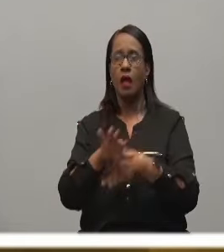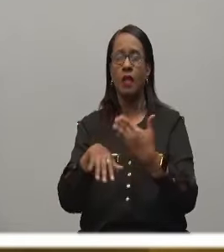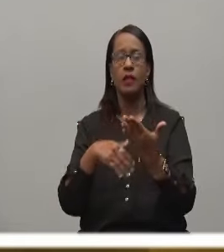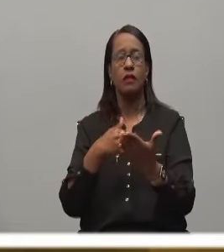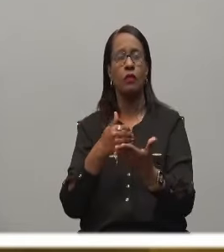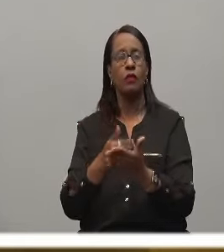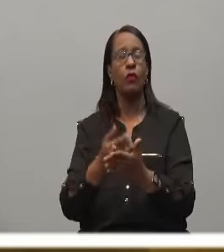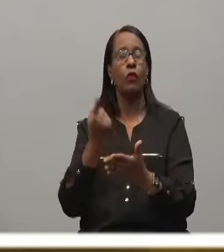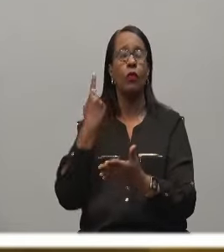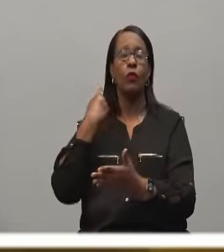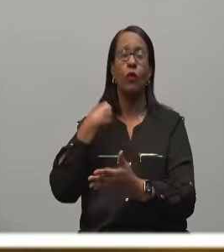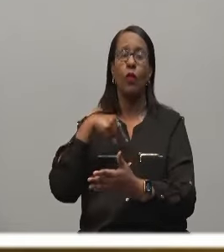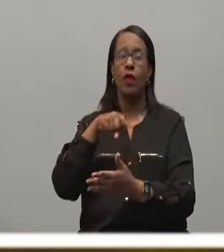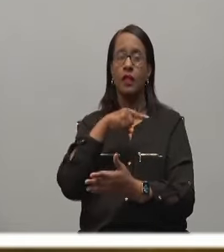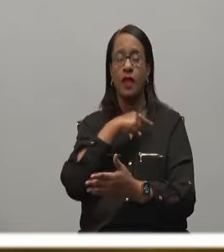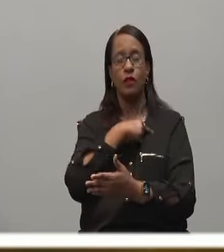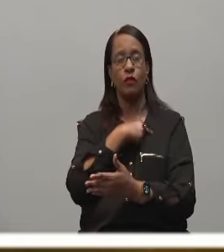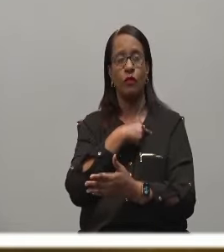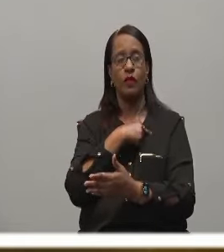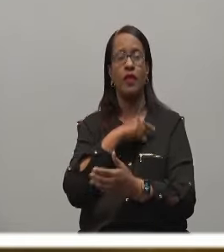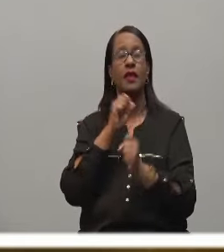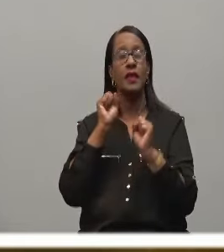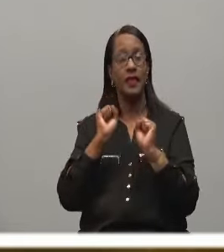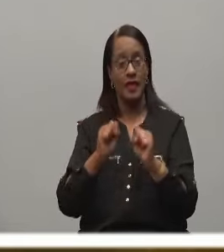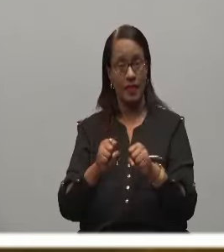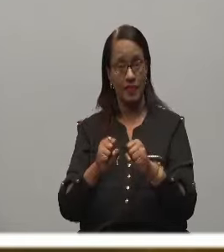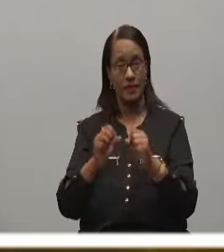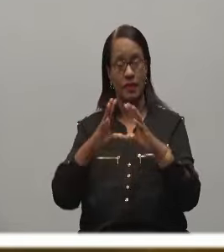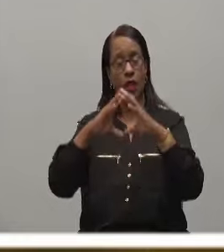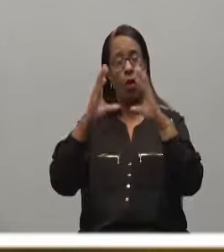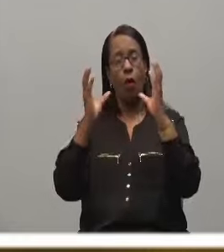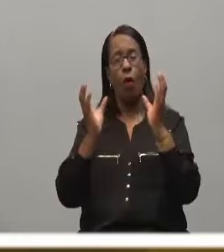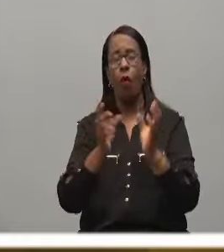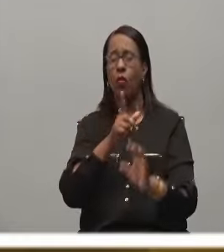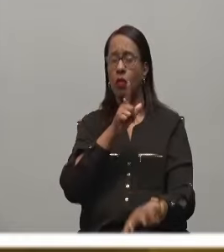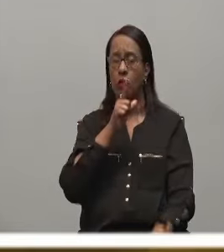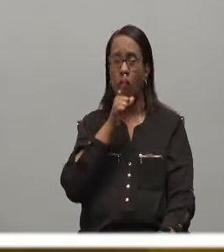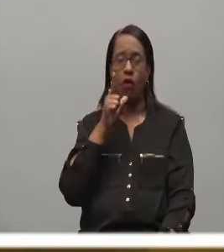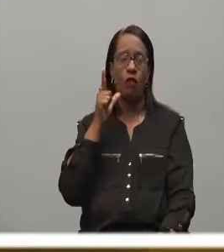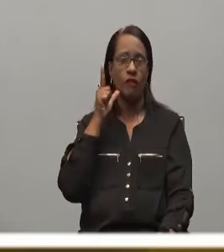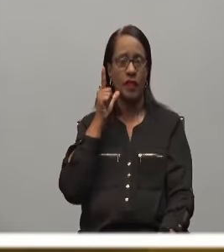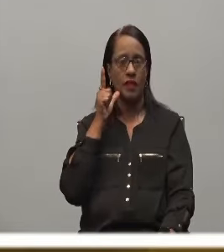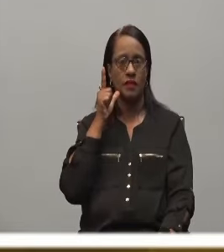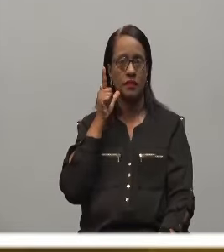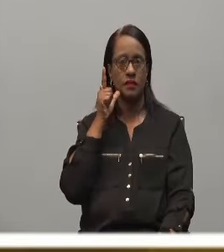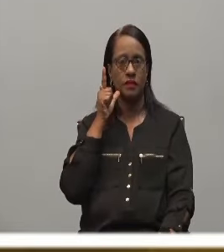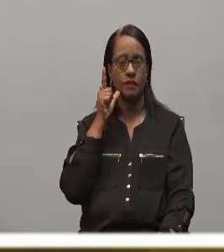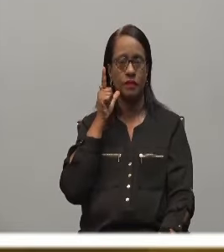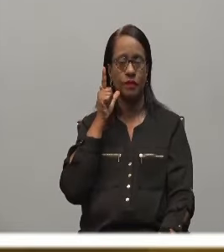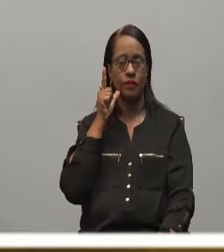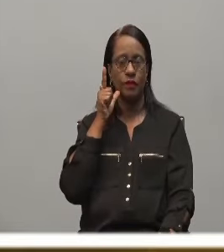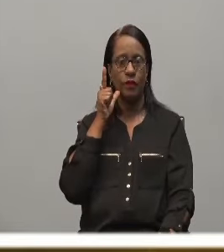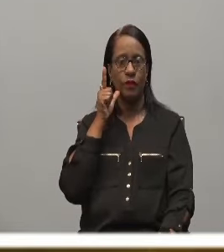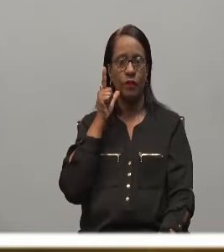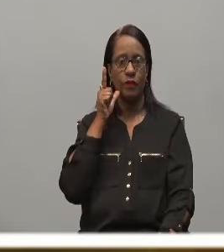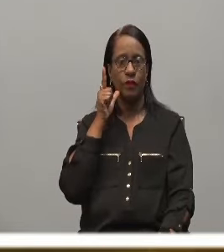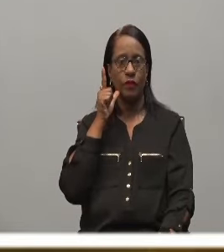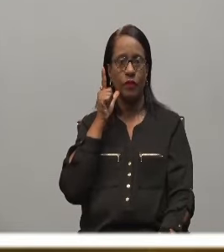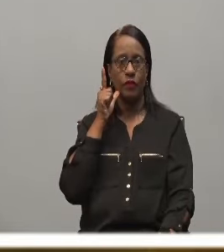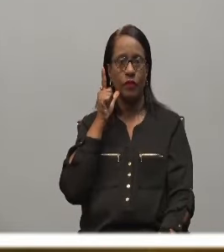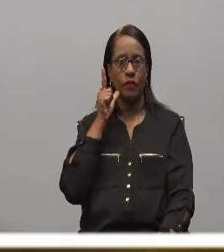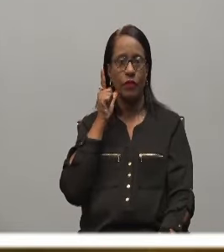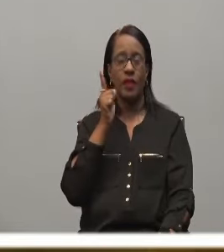who we are. The whole of Lent is coming to find out